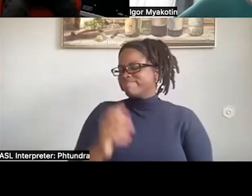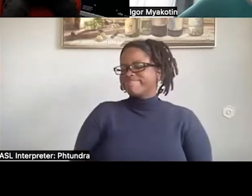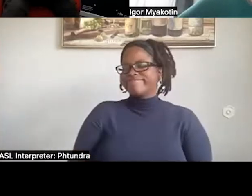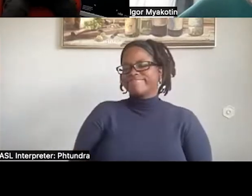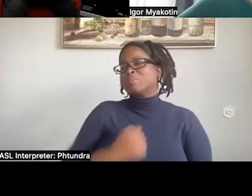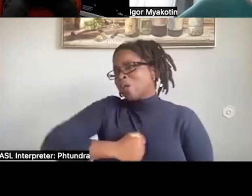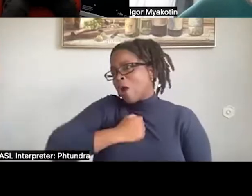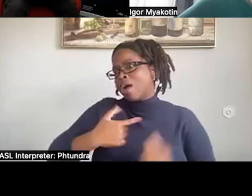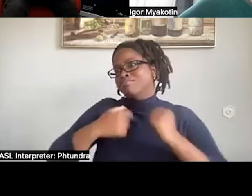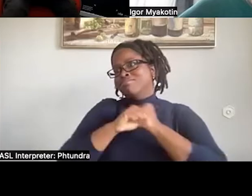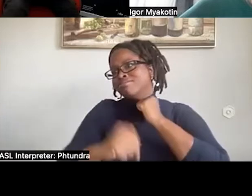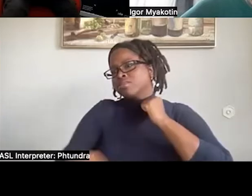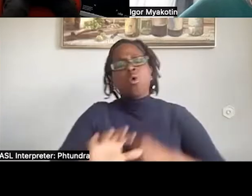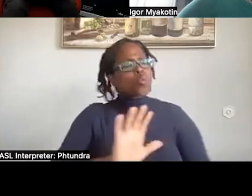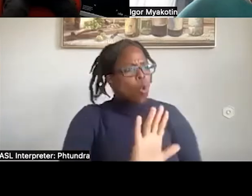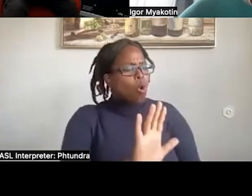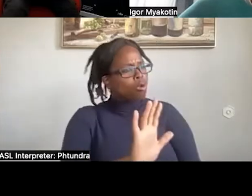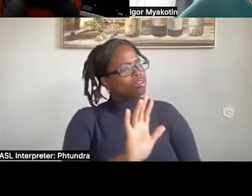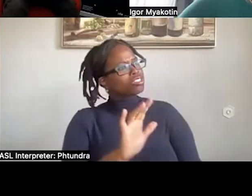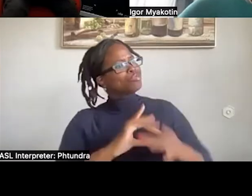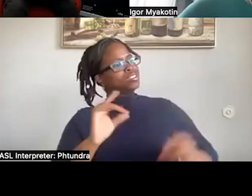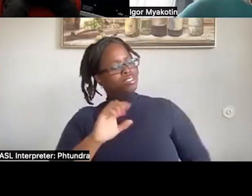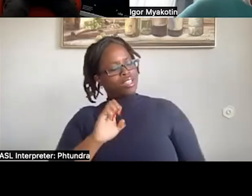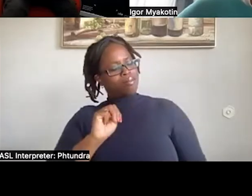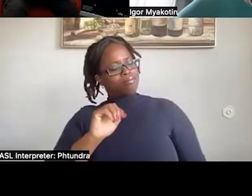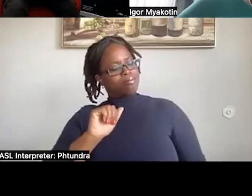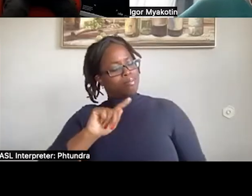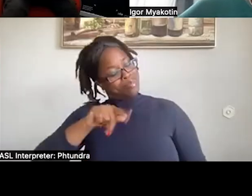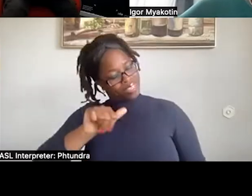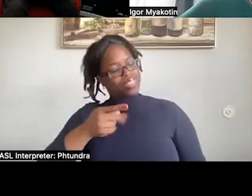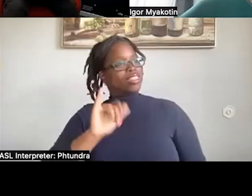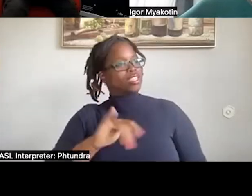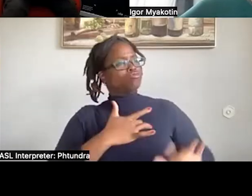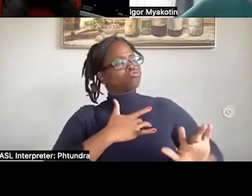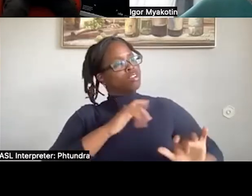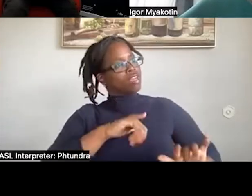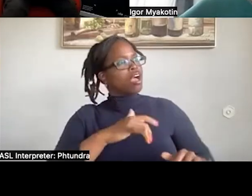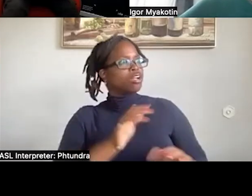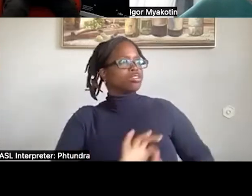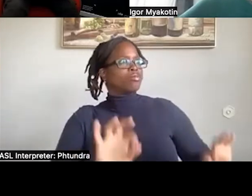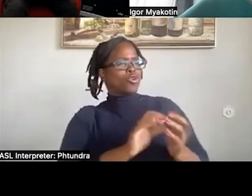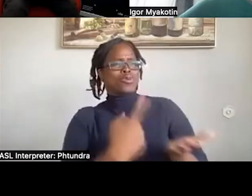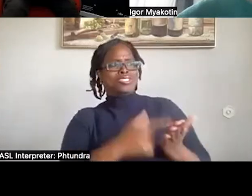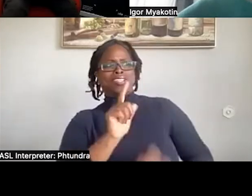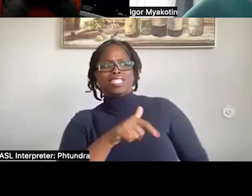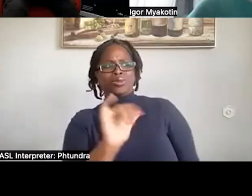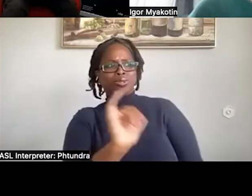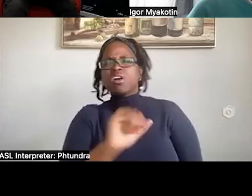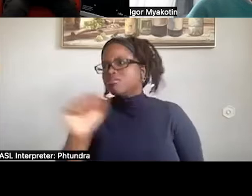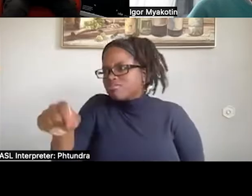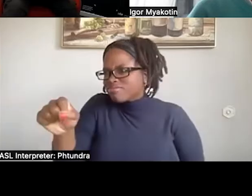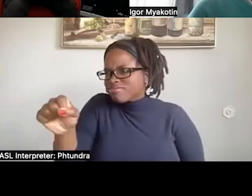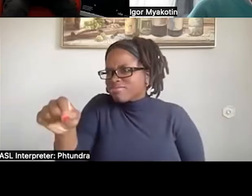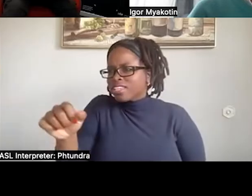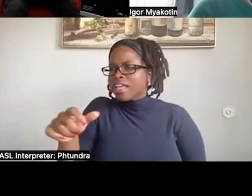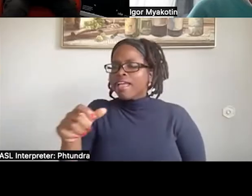don't have, the empathy is something that we're going to come back to in a little bit later in the conversation. Yeah. I'm sure. Yeah, lack of empathy, lack of, like, everything is